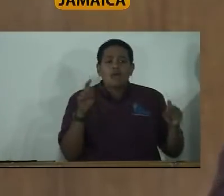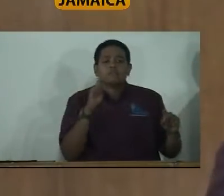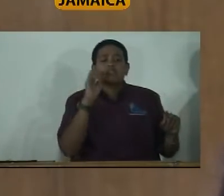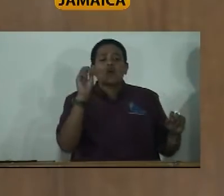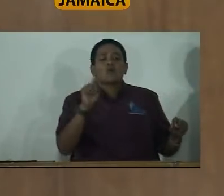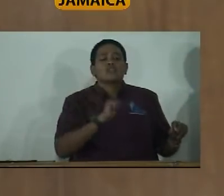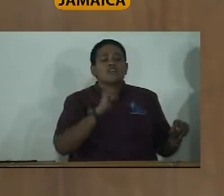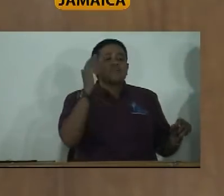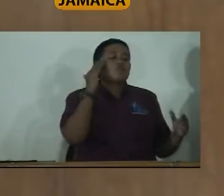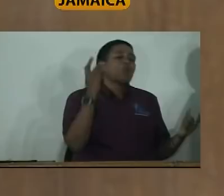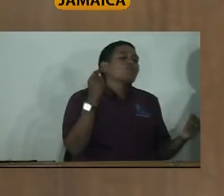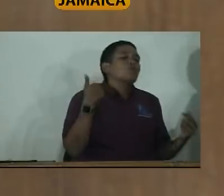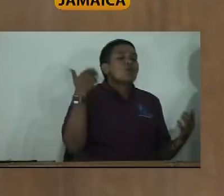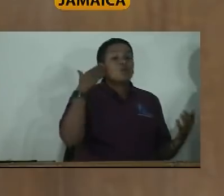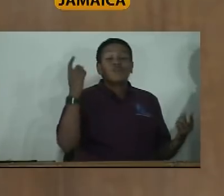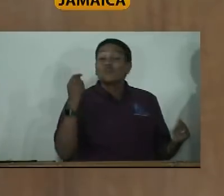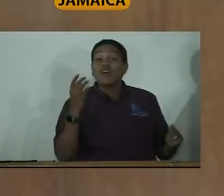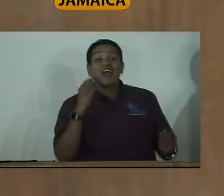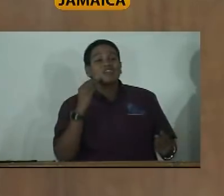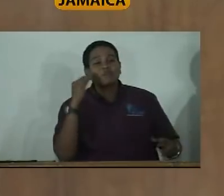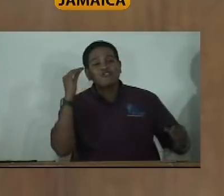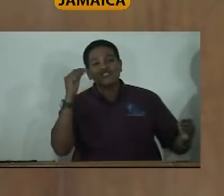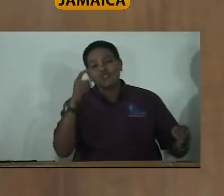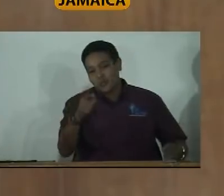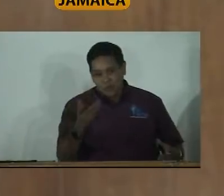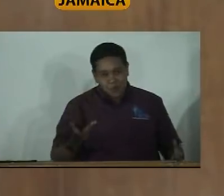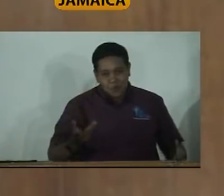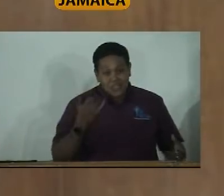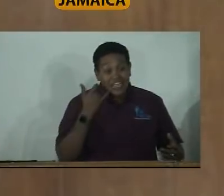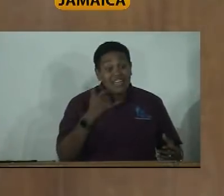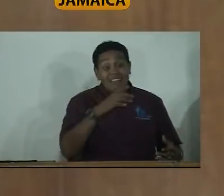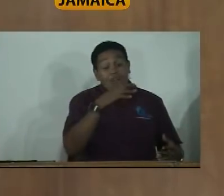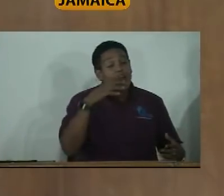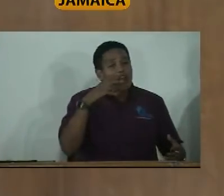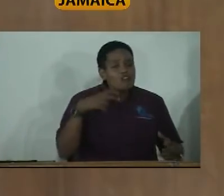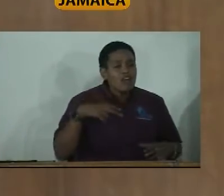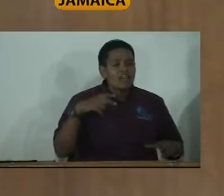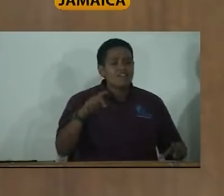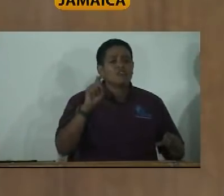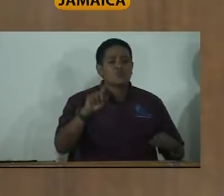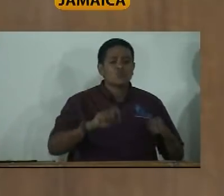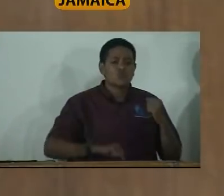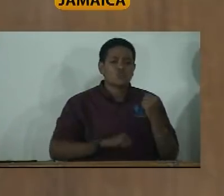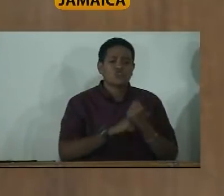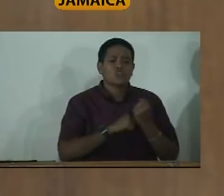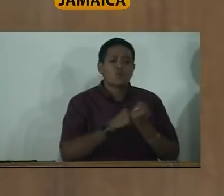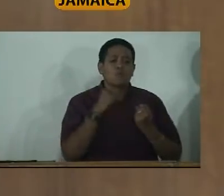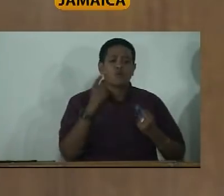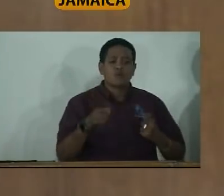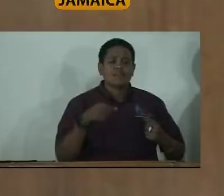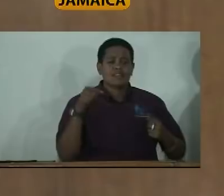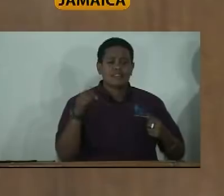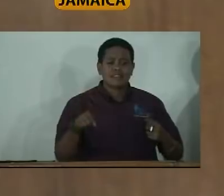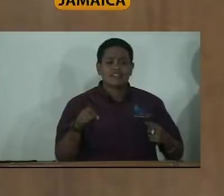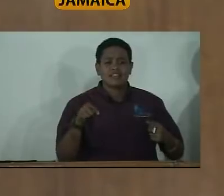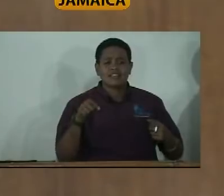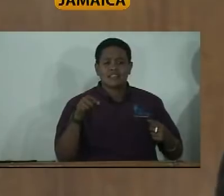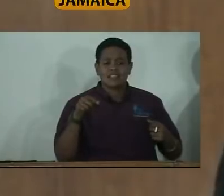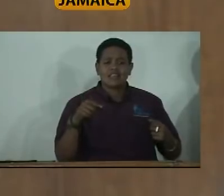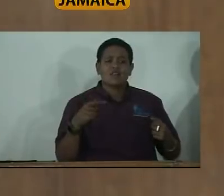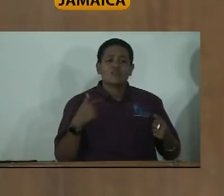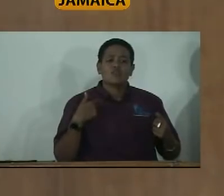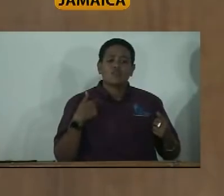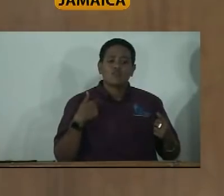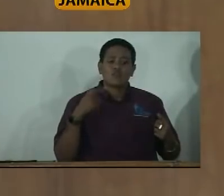how to do this and I know how to do that. If Agro-Invest could serve that frontier, that a man say, okay, these are the industries that we are